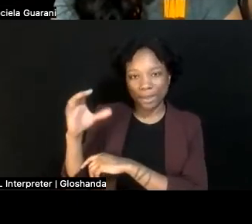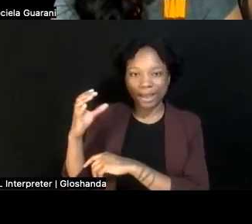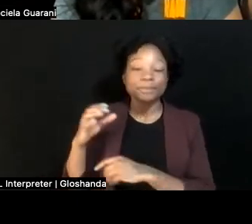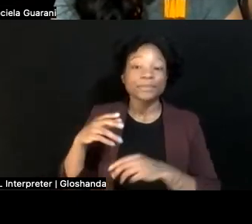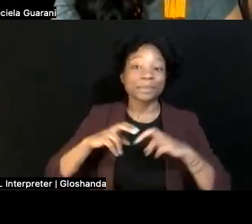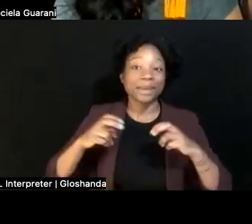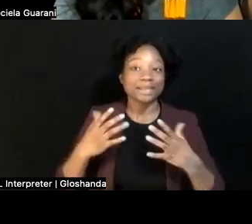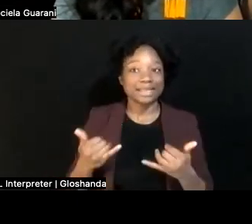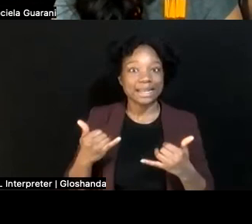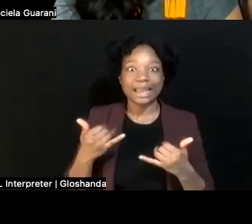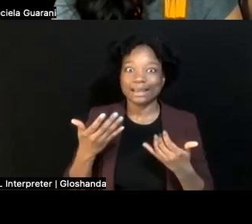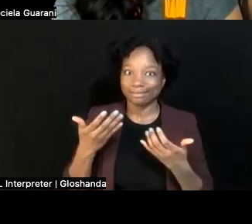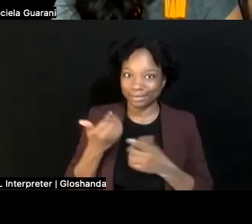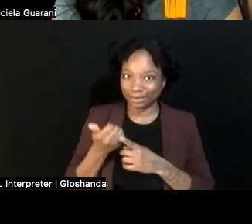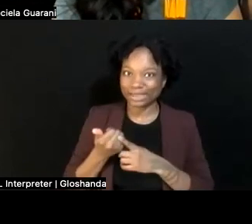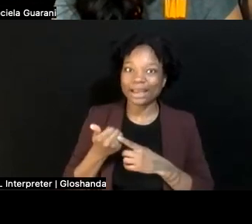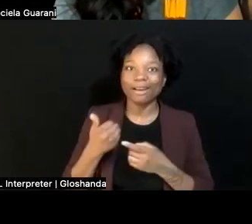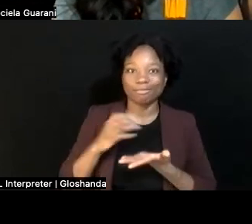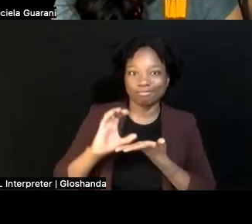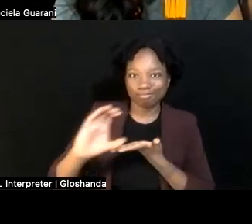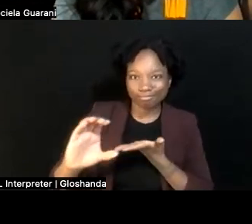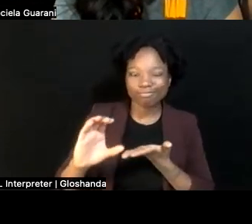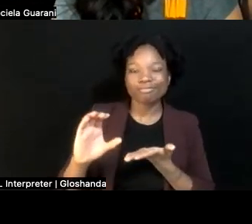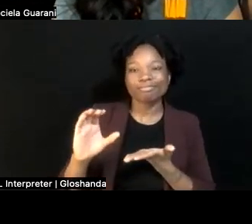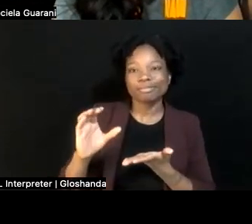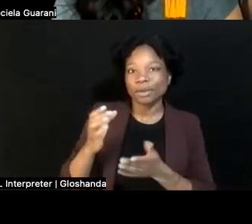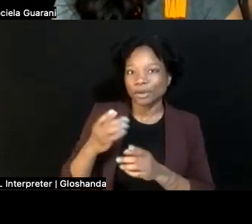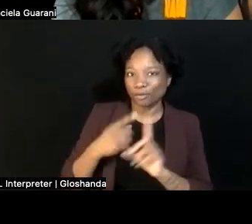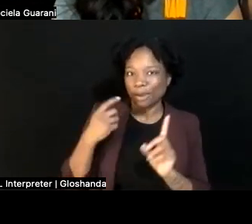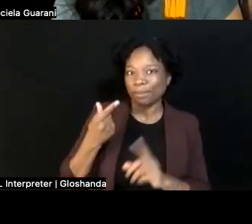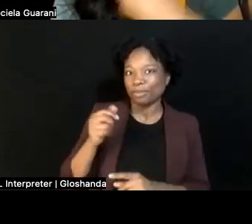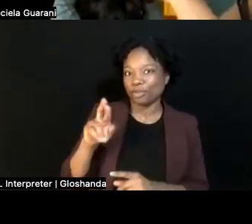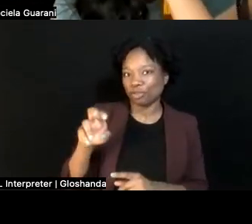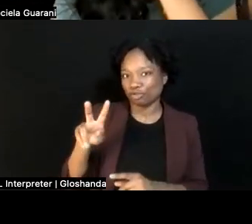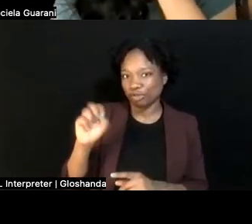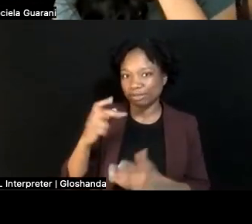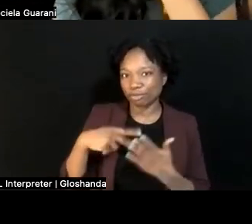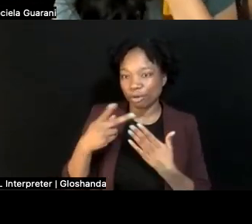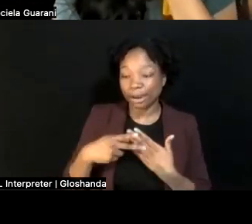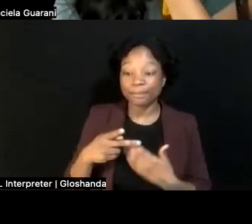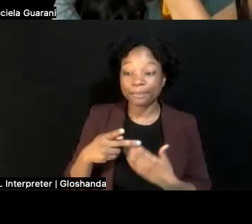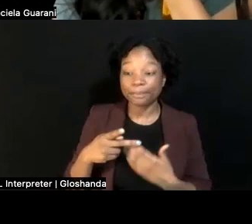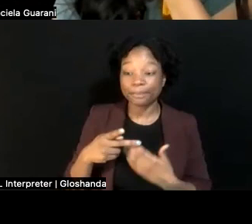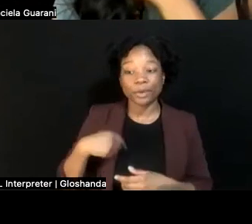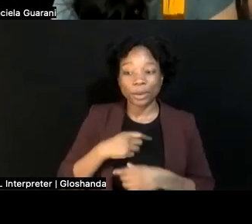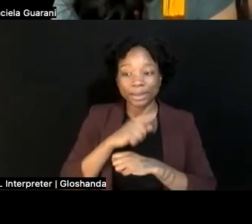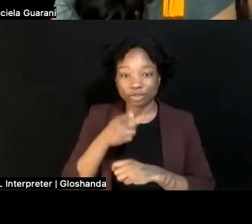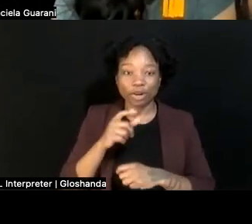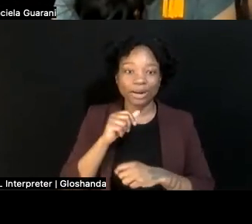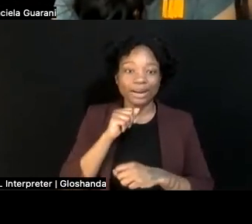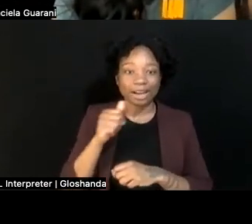Through the Greaves R&D Fund, we renew our commitment to ensuring that underrepresented communities are actively